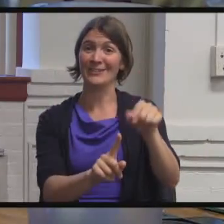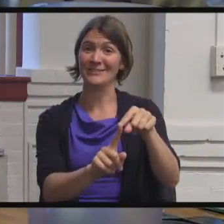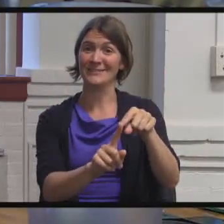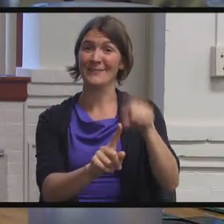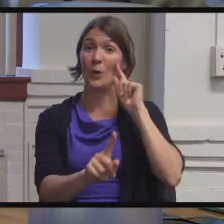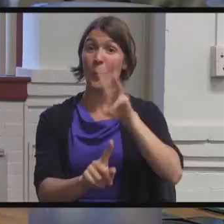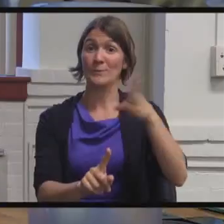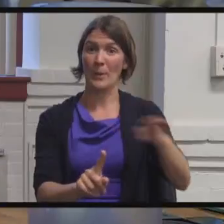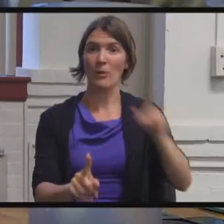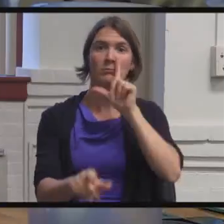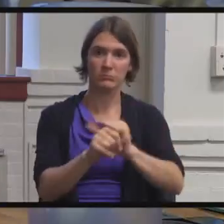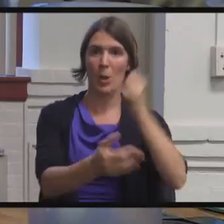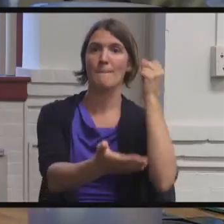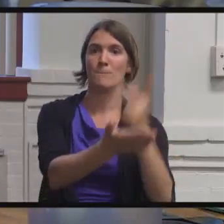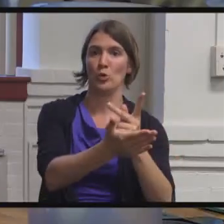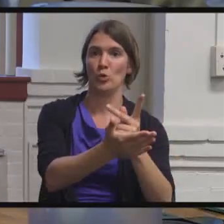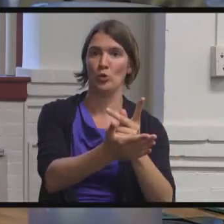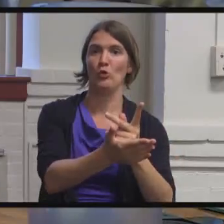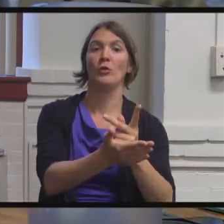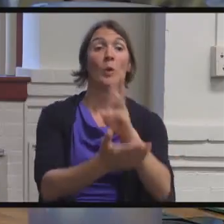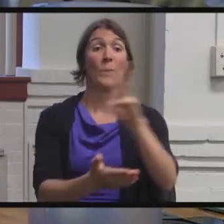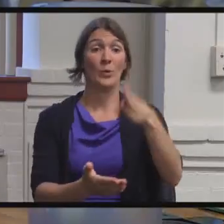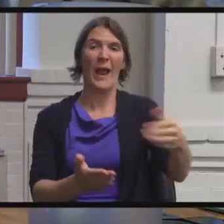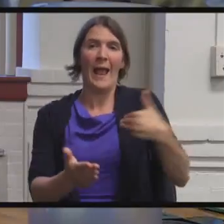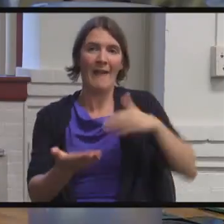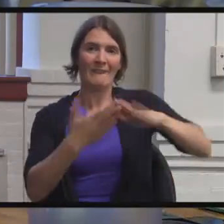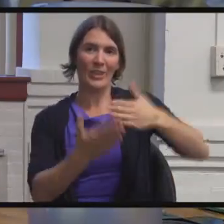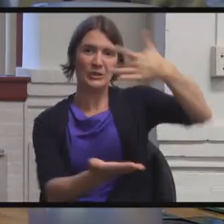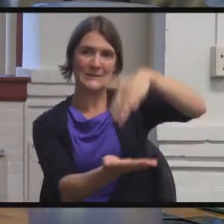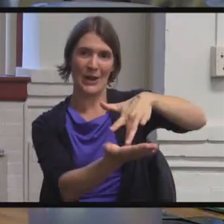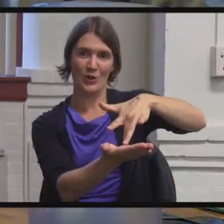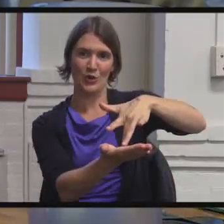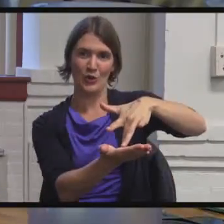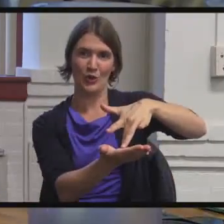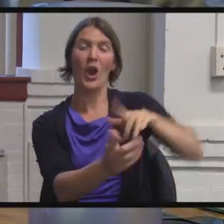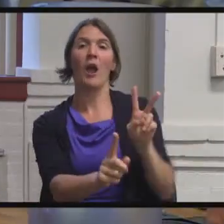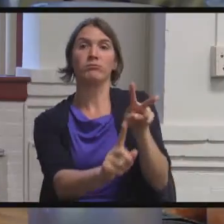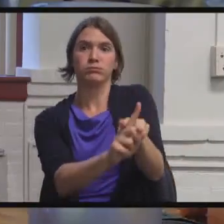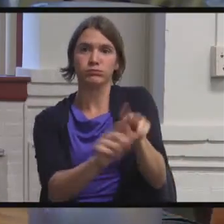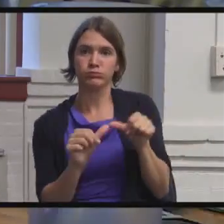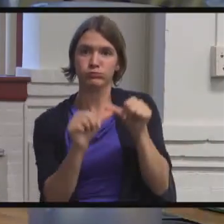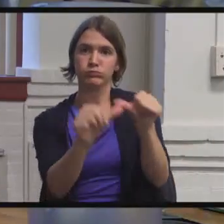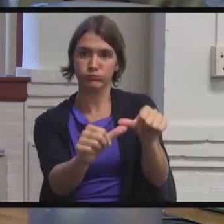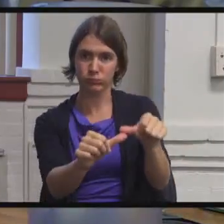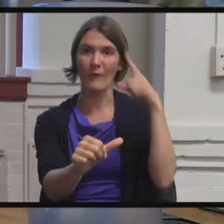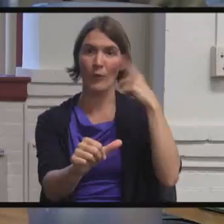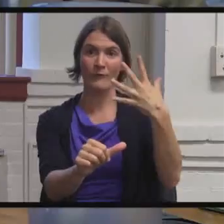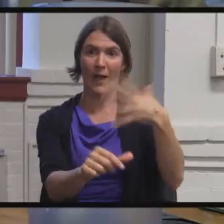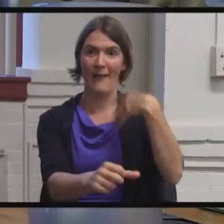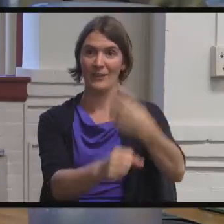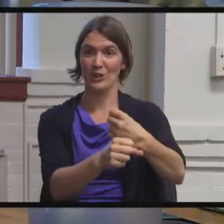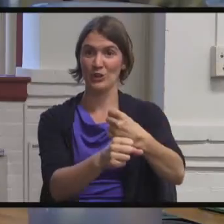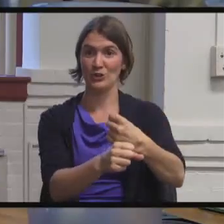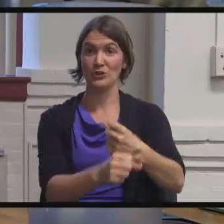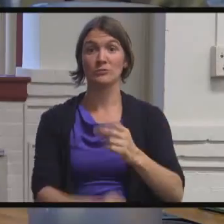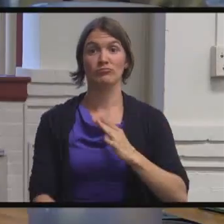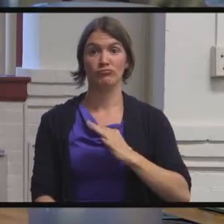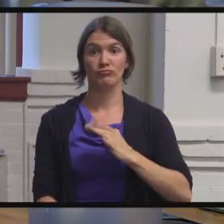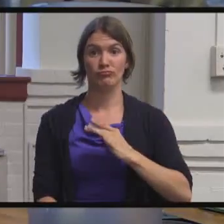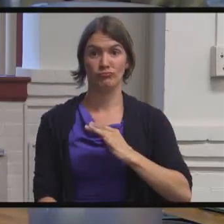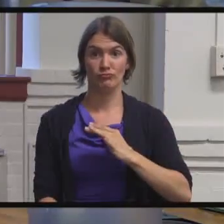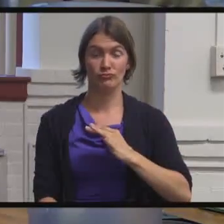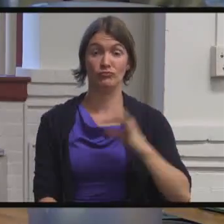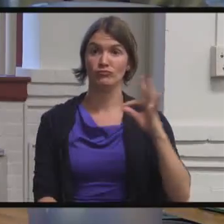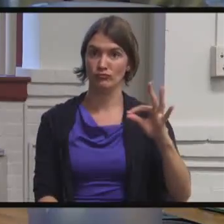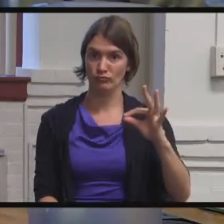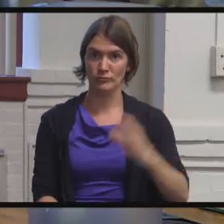West Brattleboro Village Center. And that's a designation that will remain valid for the next 5 years. So